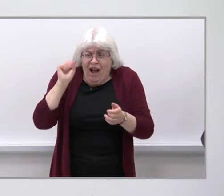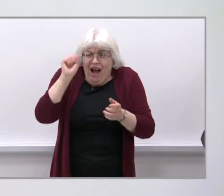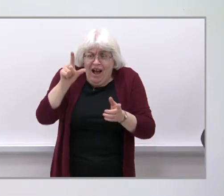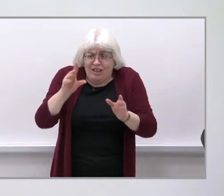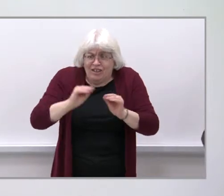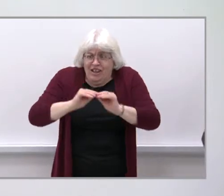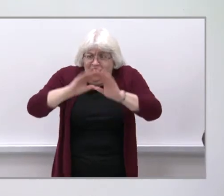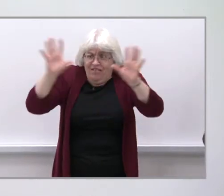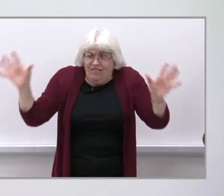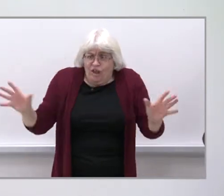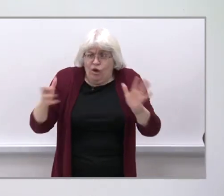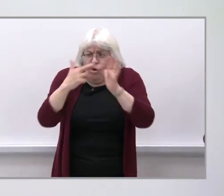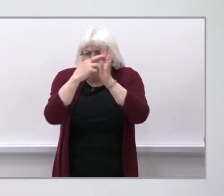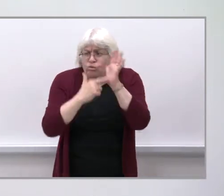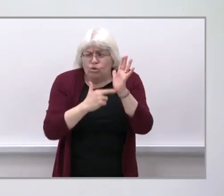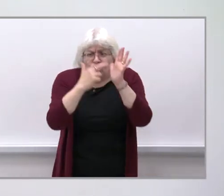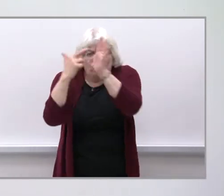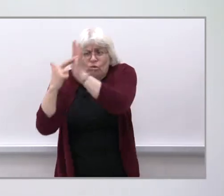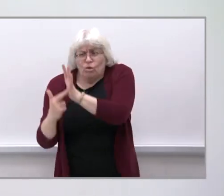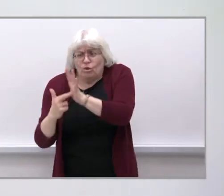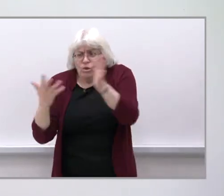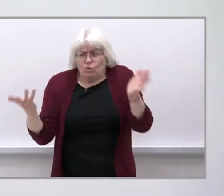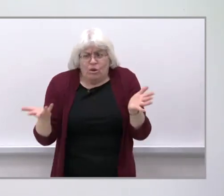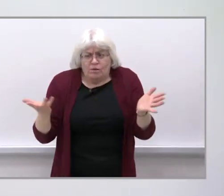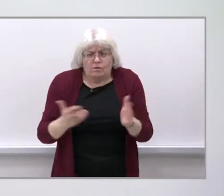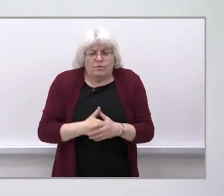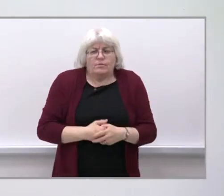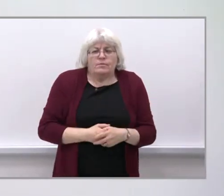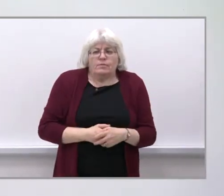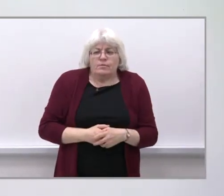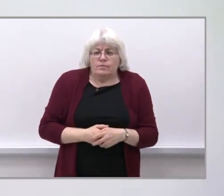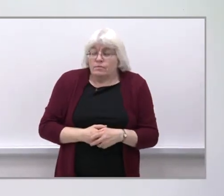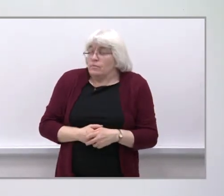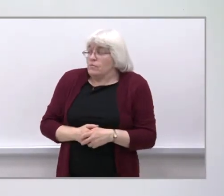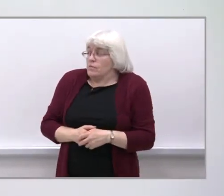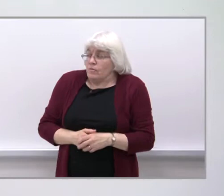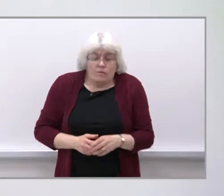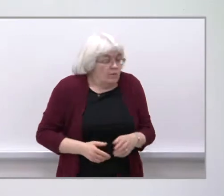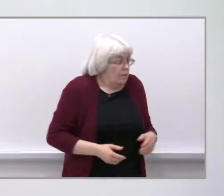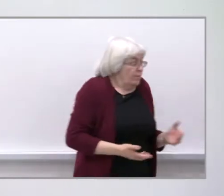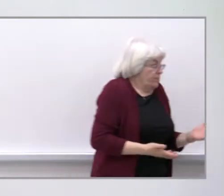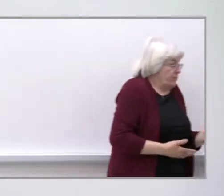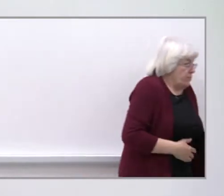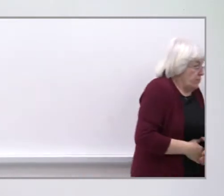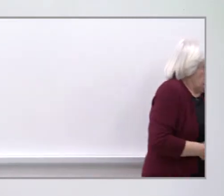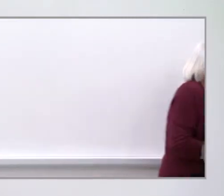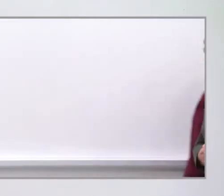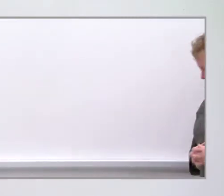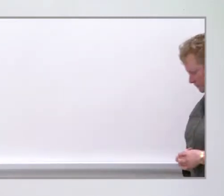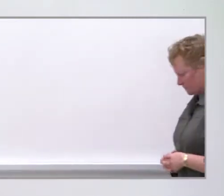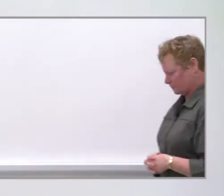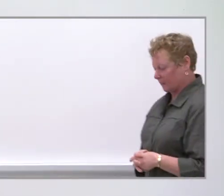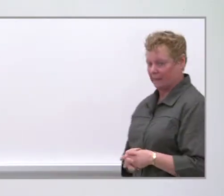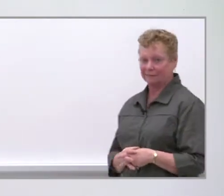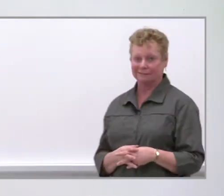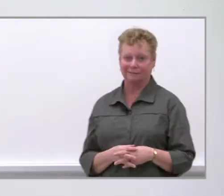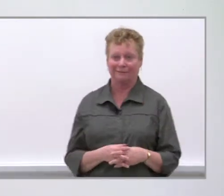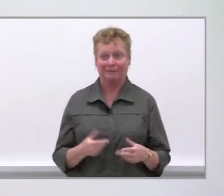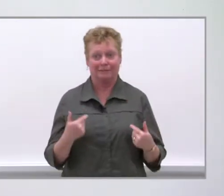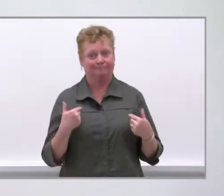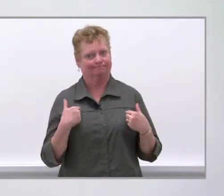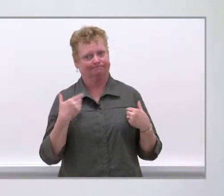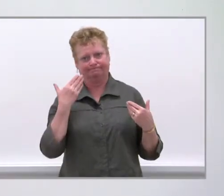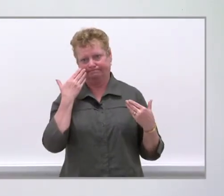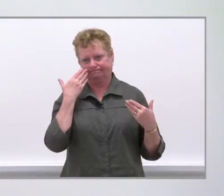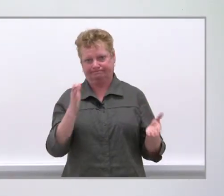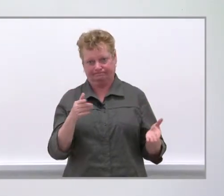code. I'm not clear on that. I'm just asking, you know, what the rules are on that. I don't know the answer either. I could